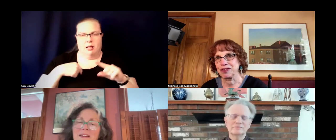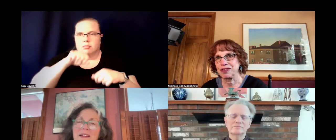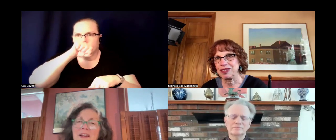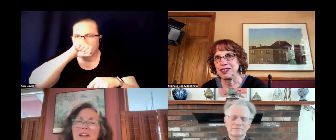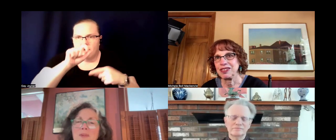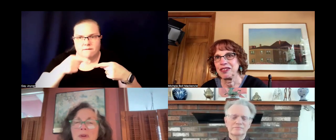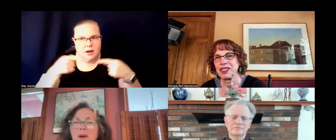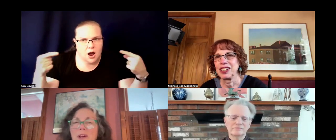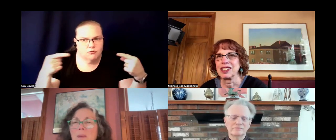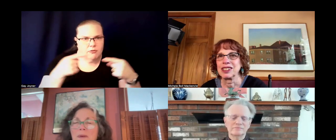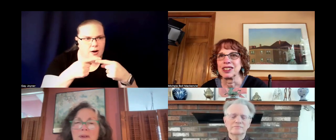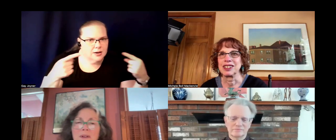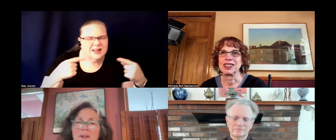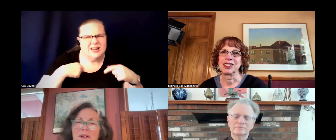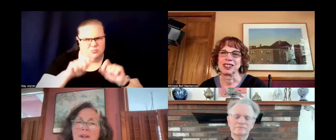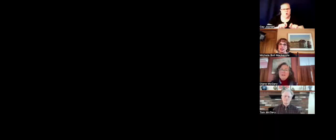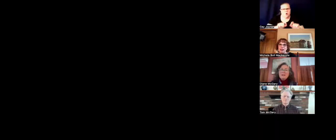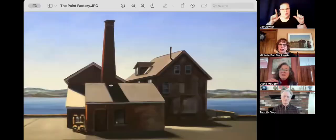mm. Here, let's pull that one up.